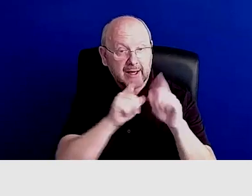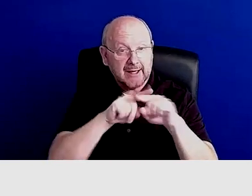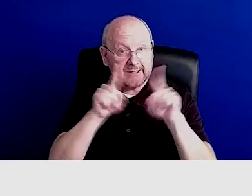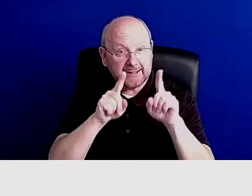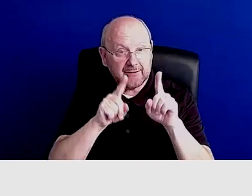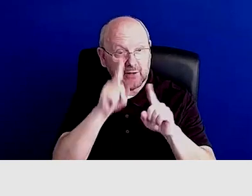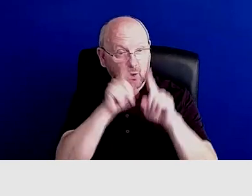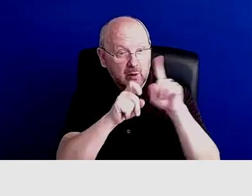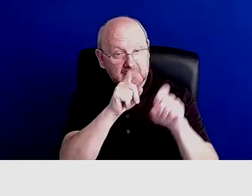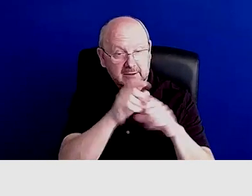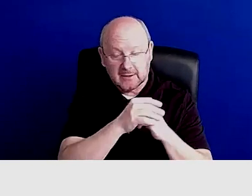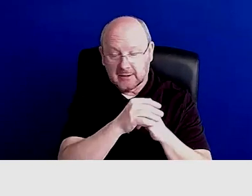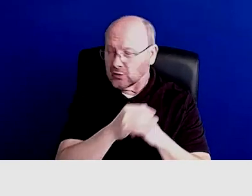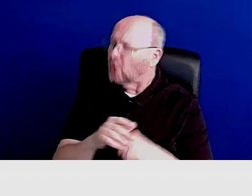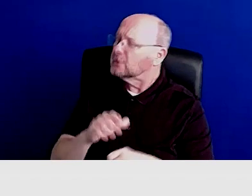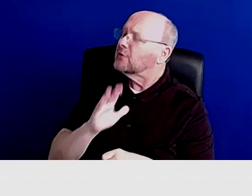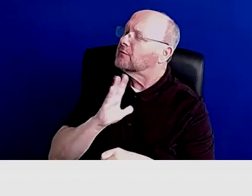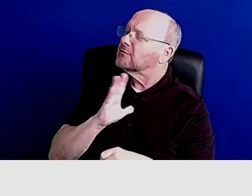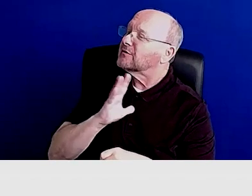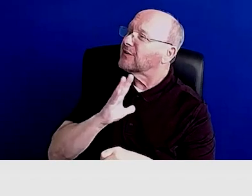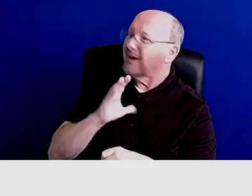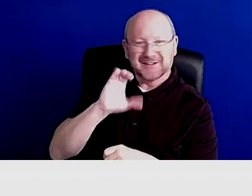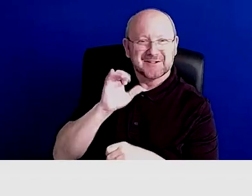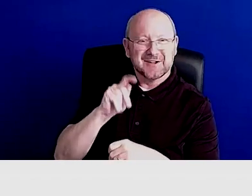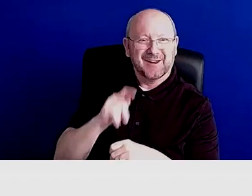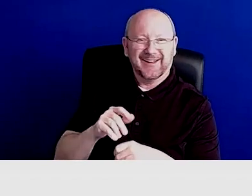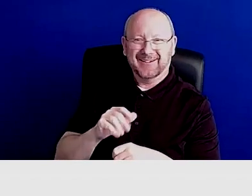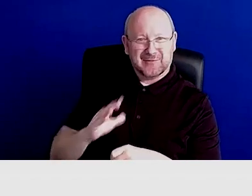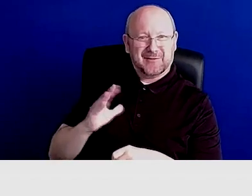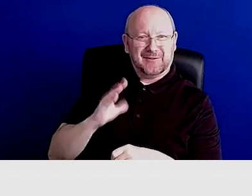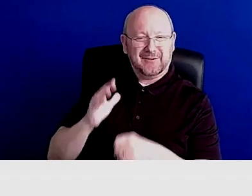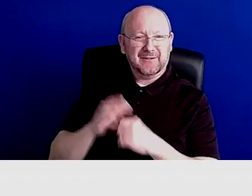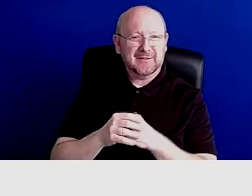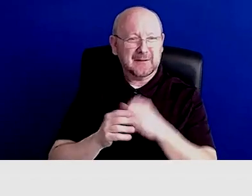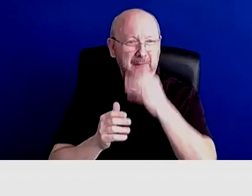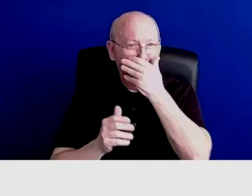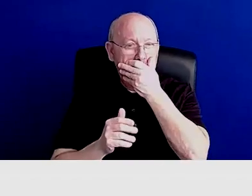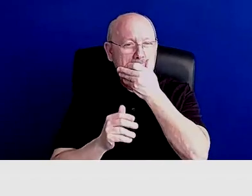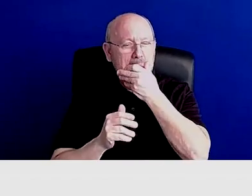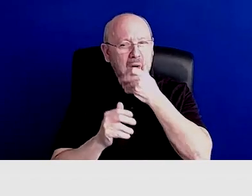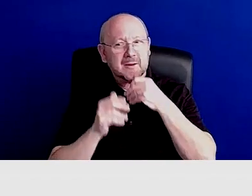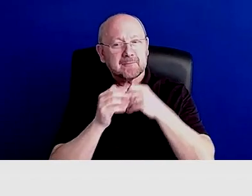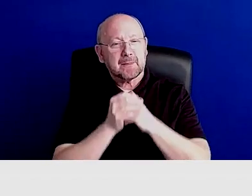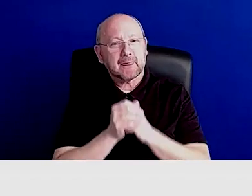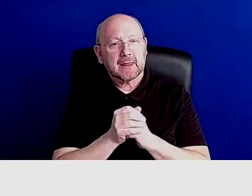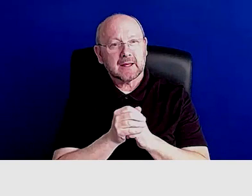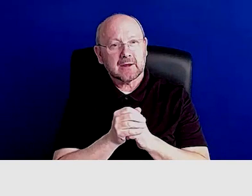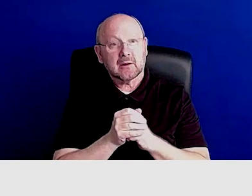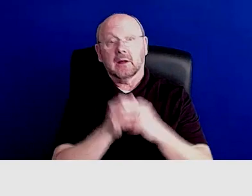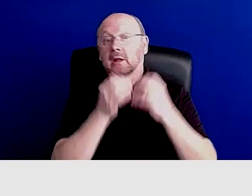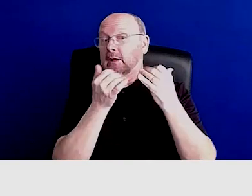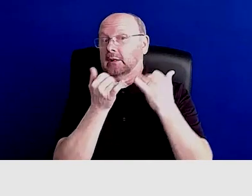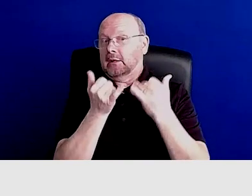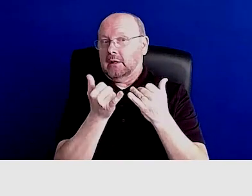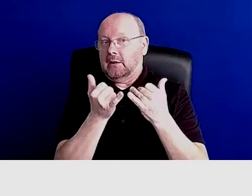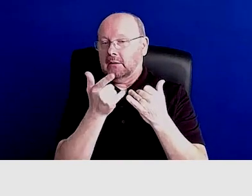it's very polite to me. Pre-reading questions for first year linguistics students. Okay, the brain, da, da, da, da. So now it gives